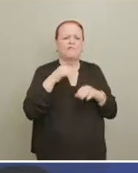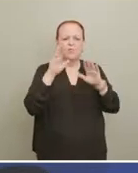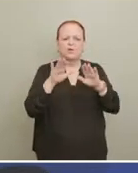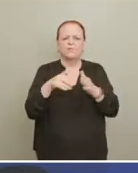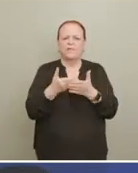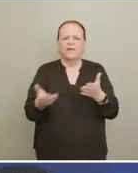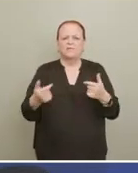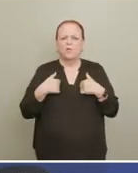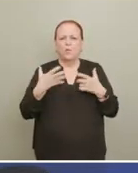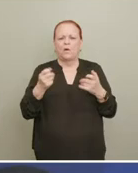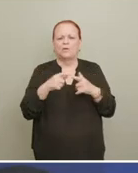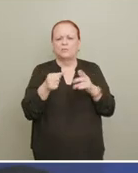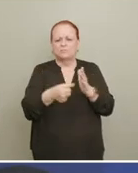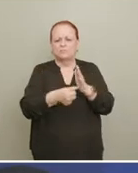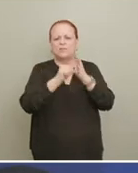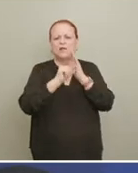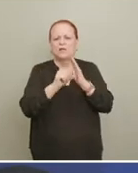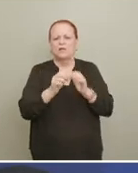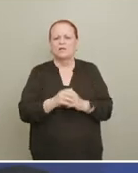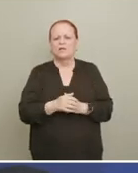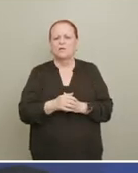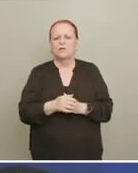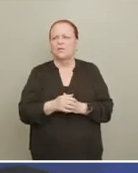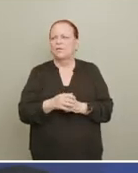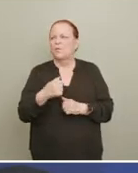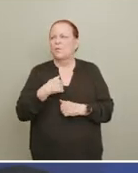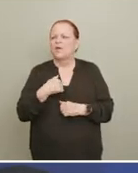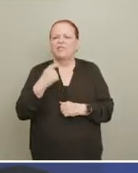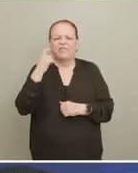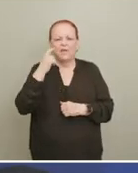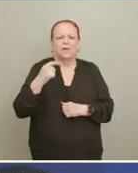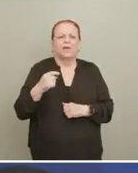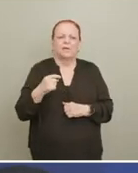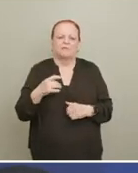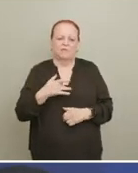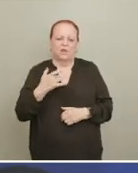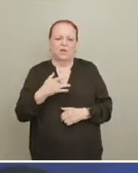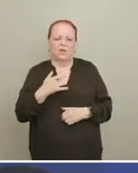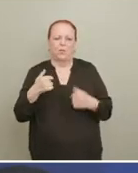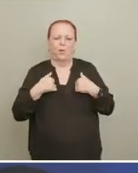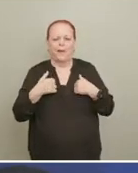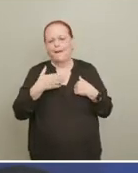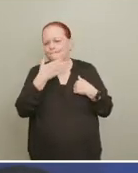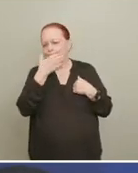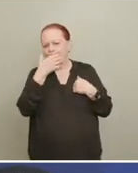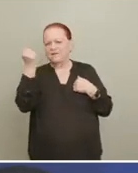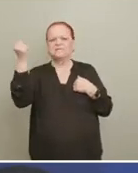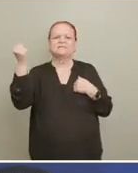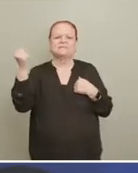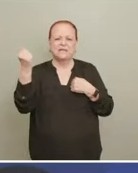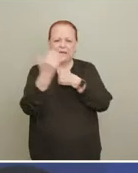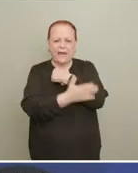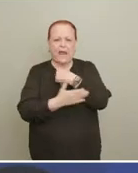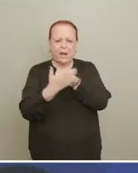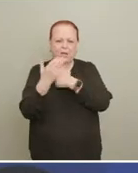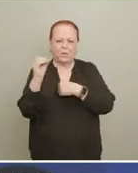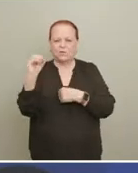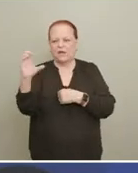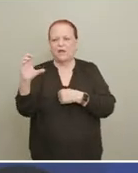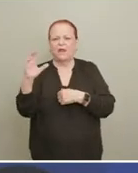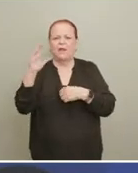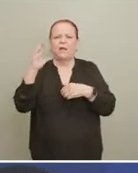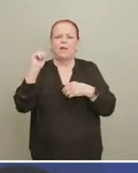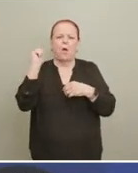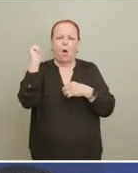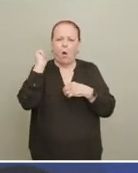we want to highlight. We are the OC. We are, we think, the very best county in the nation for all the things we have going here, and we're going to highlight that as we